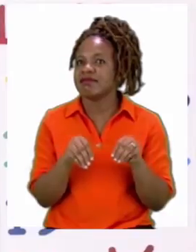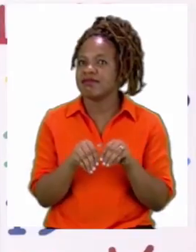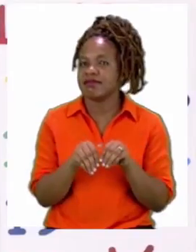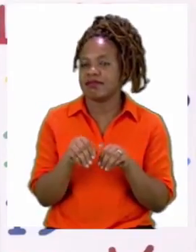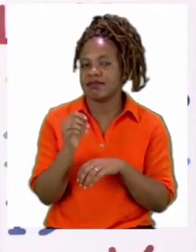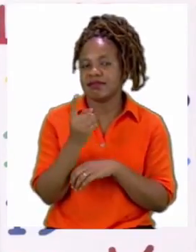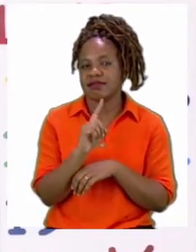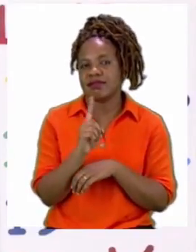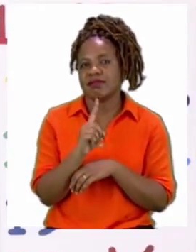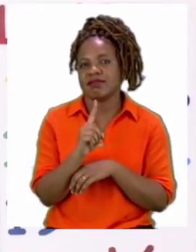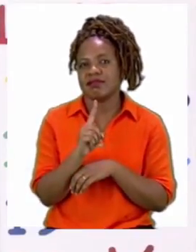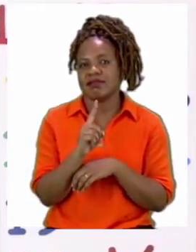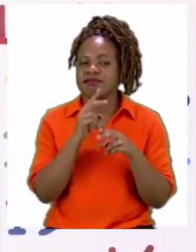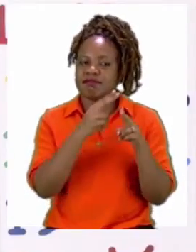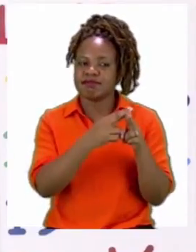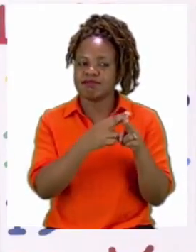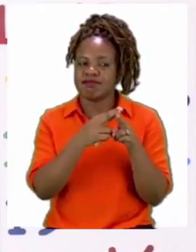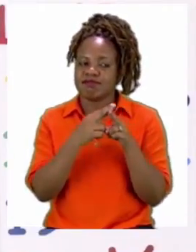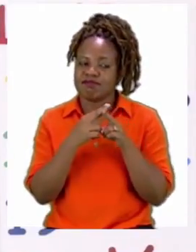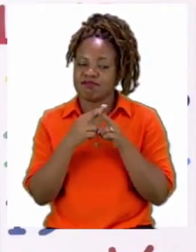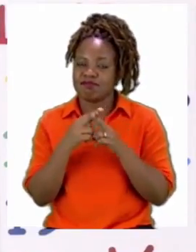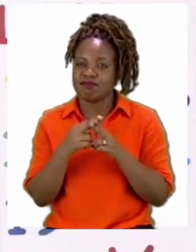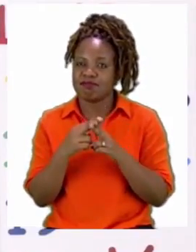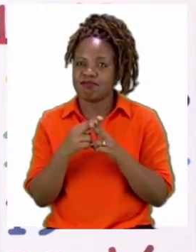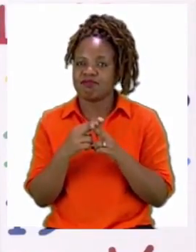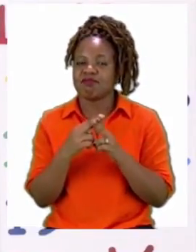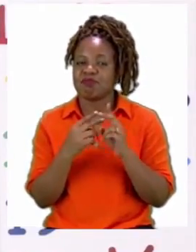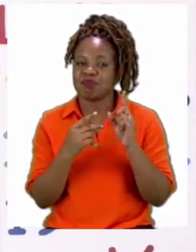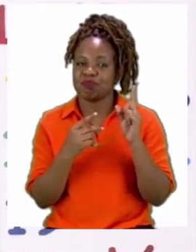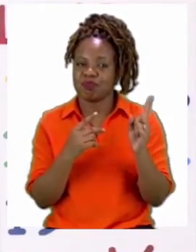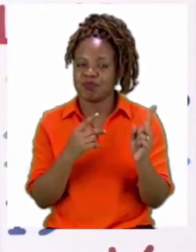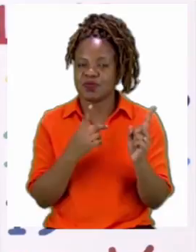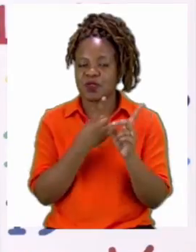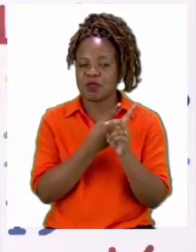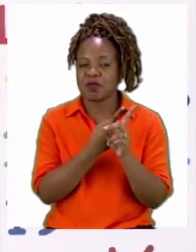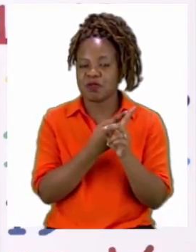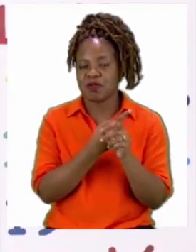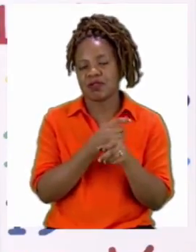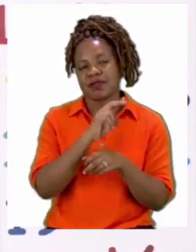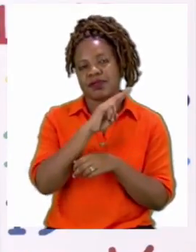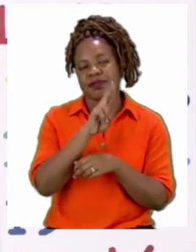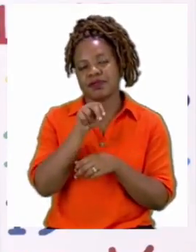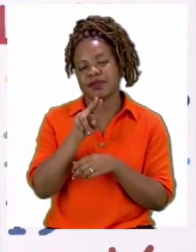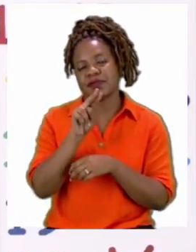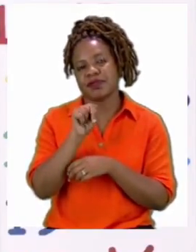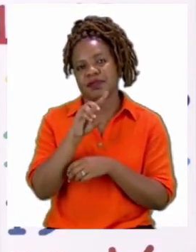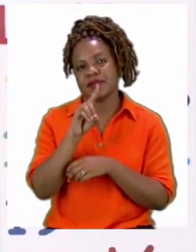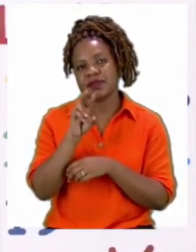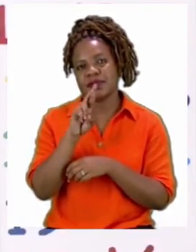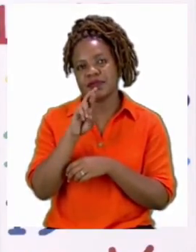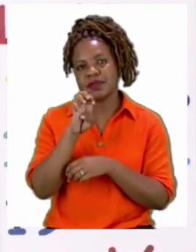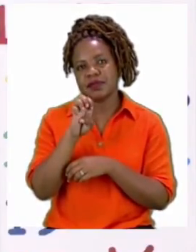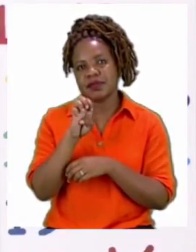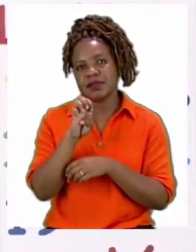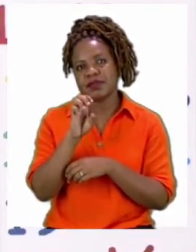that, we are now going to ask Mr. Grandpa Hundreds for 10. And